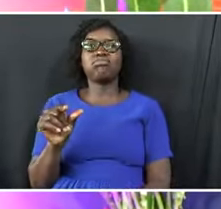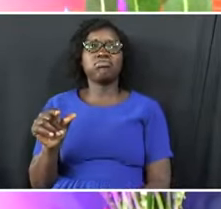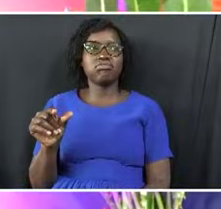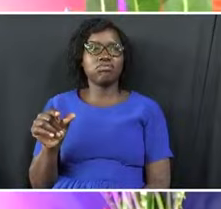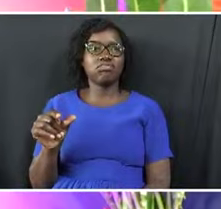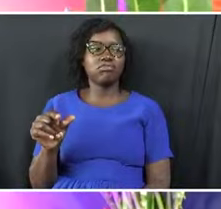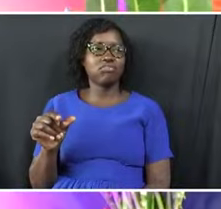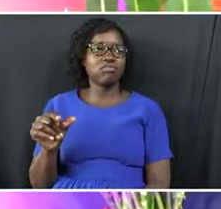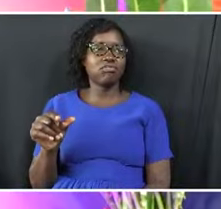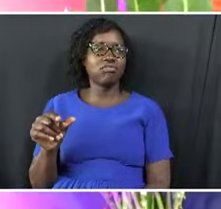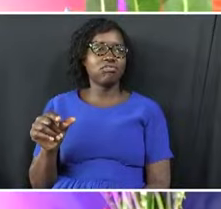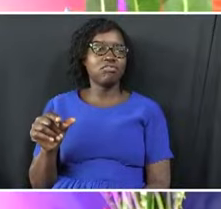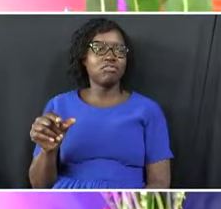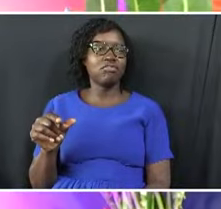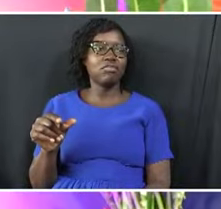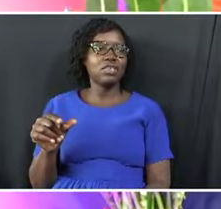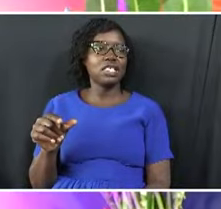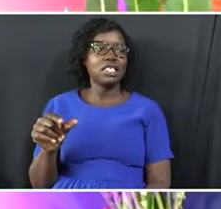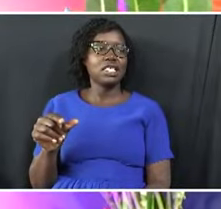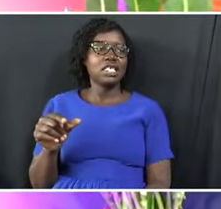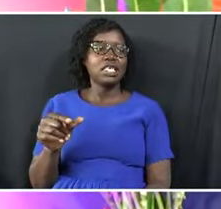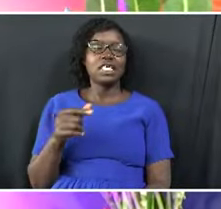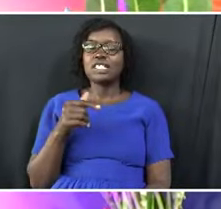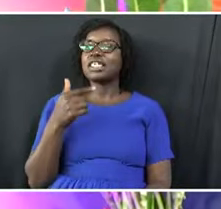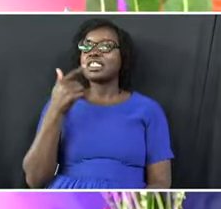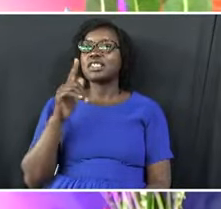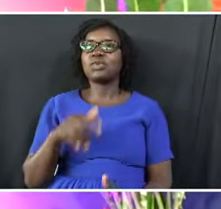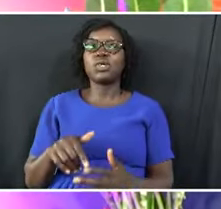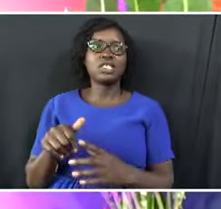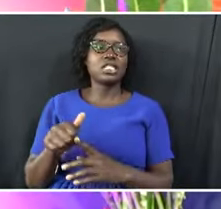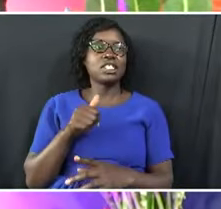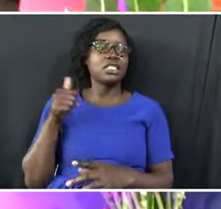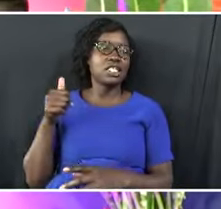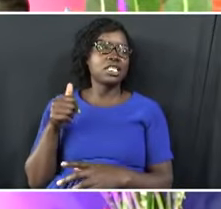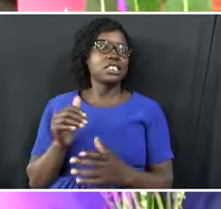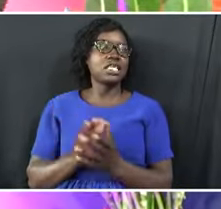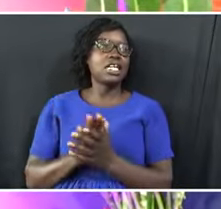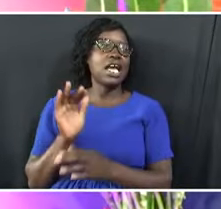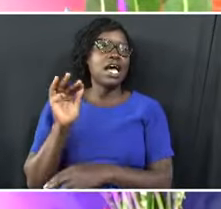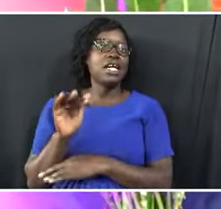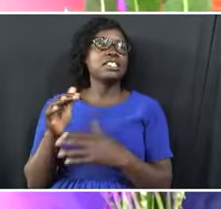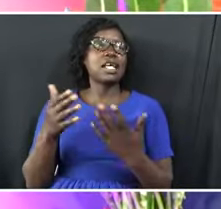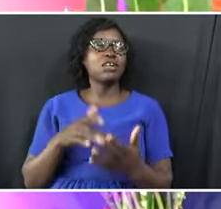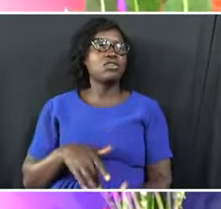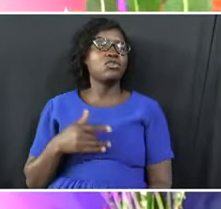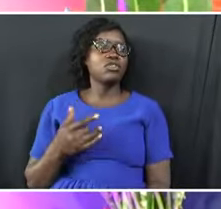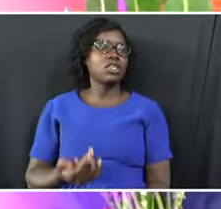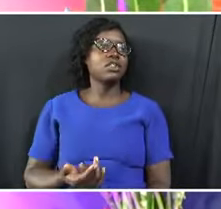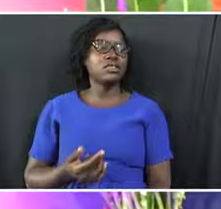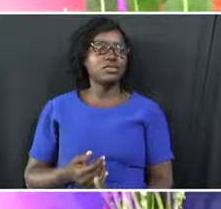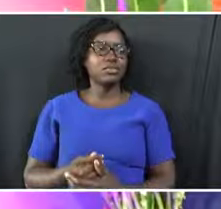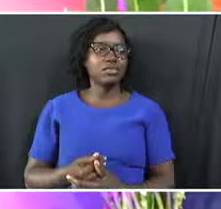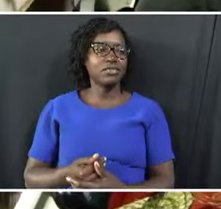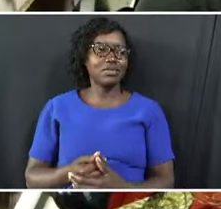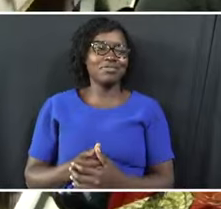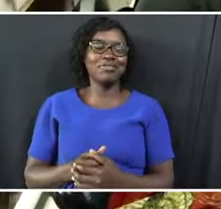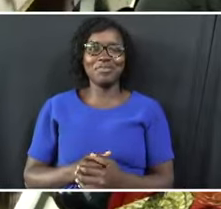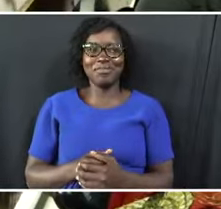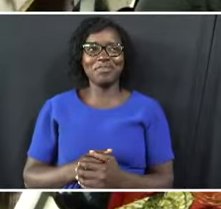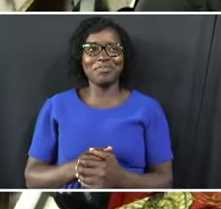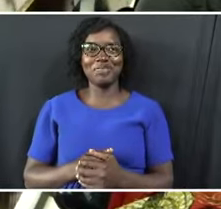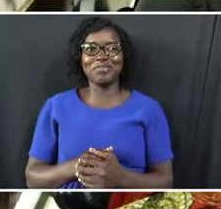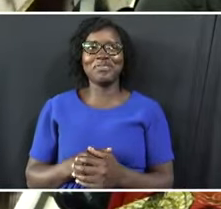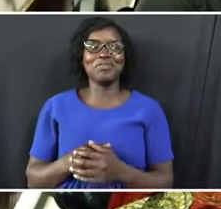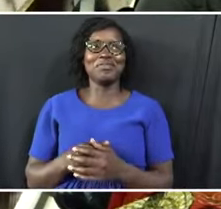yours, just said rejected. And I want to ask, how do you feel? Or when you went